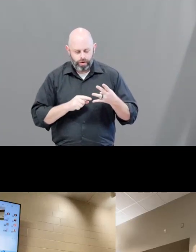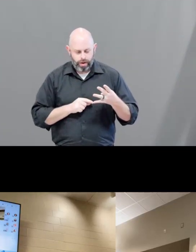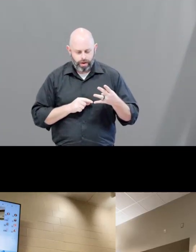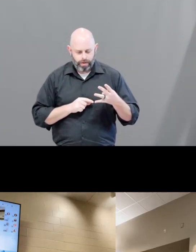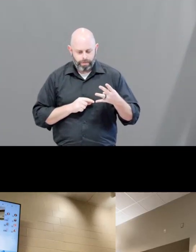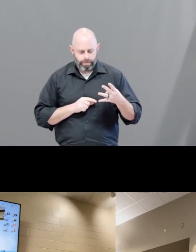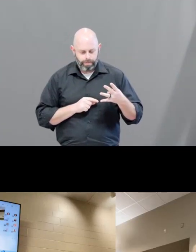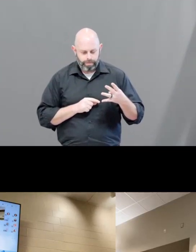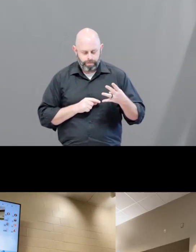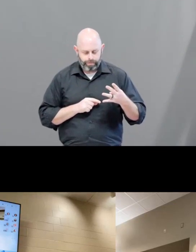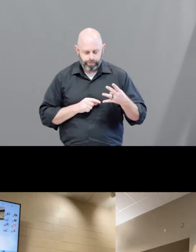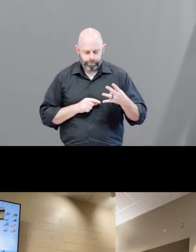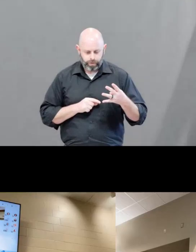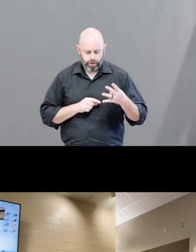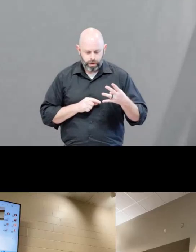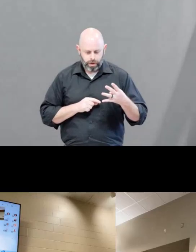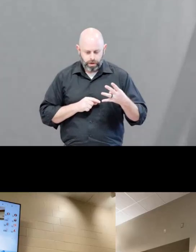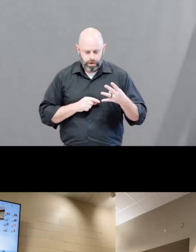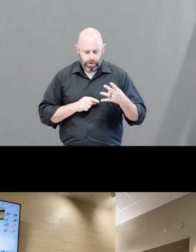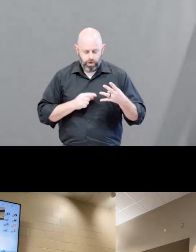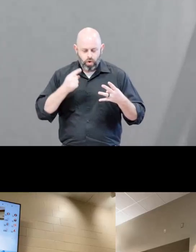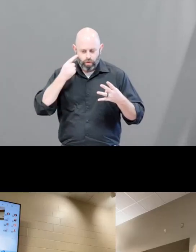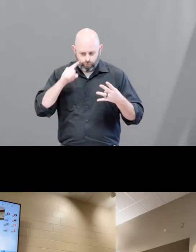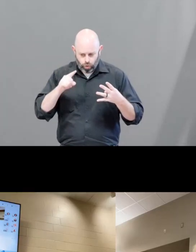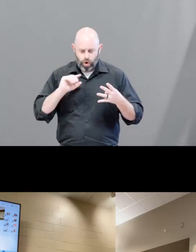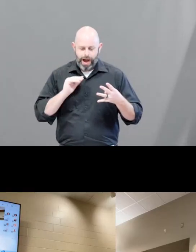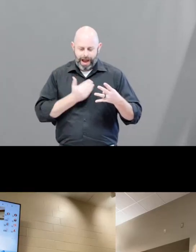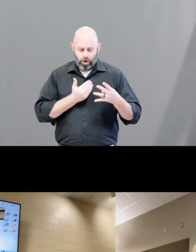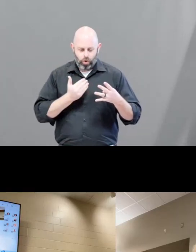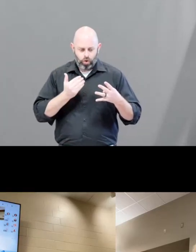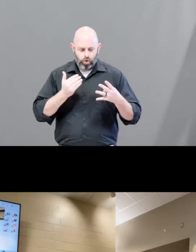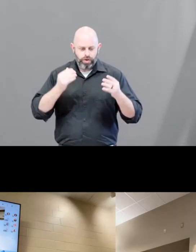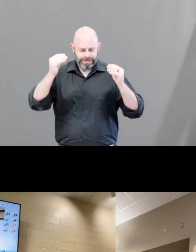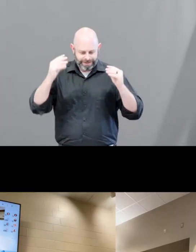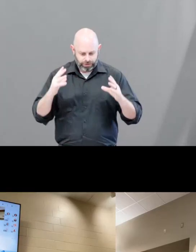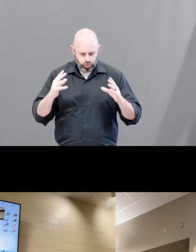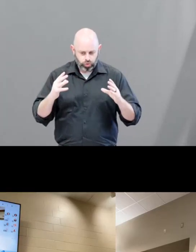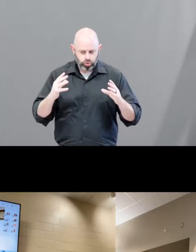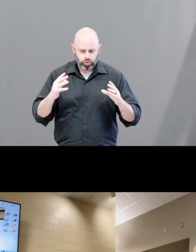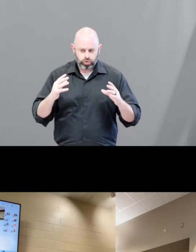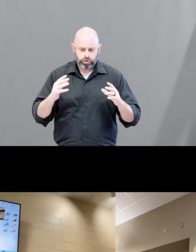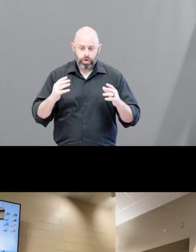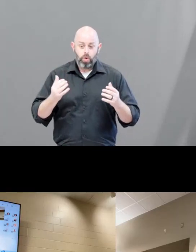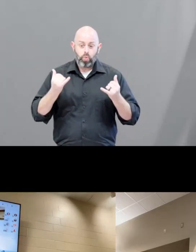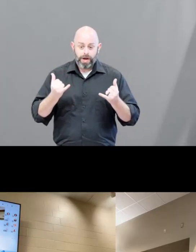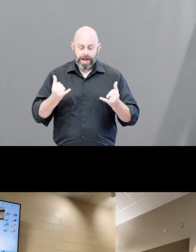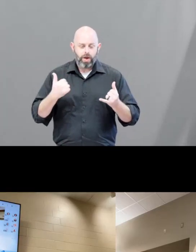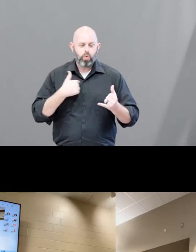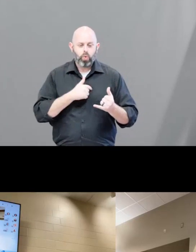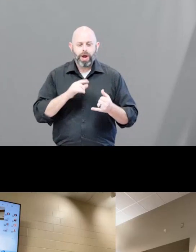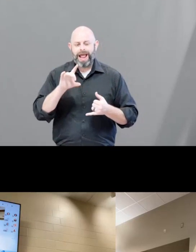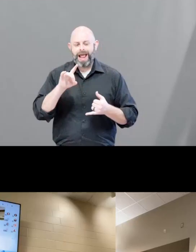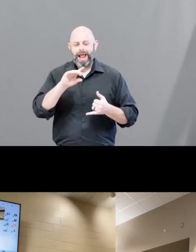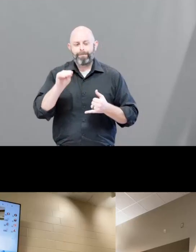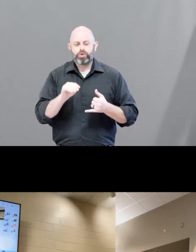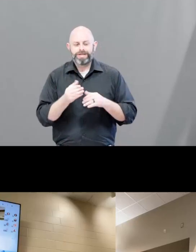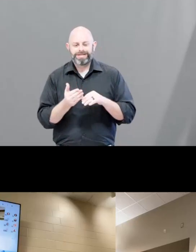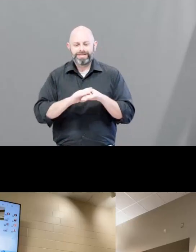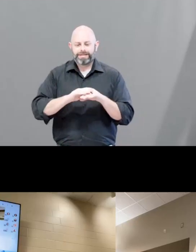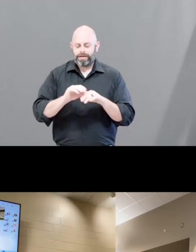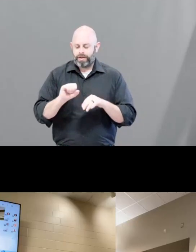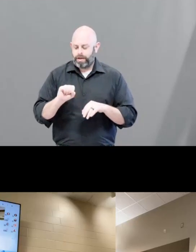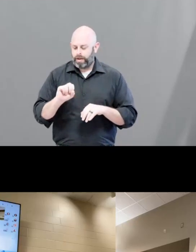is for our teachers. We are at an 8% supplement from the